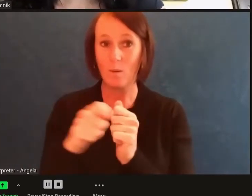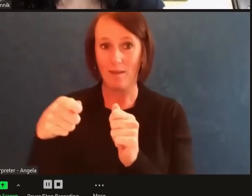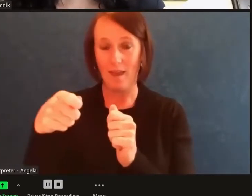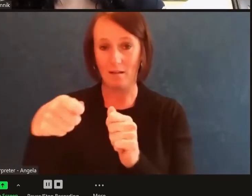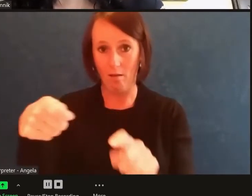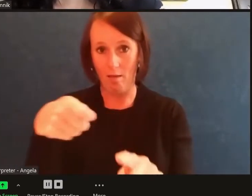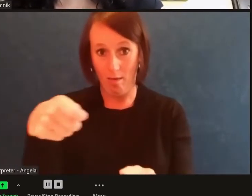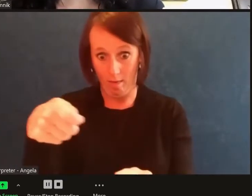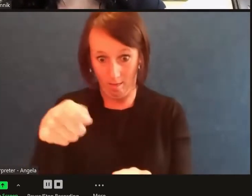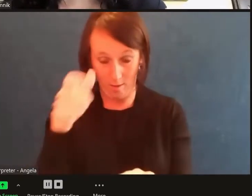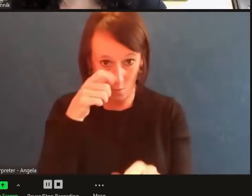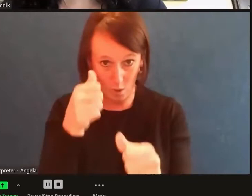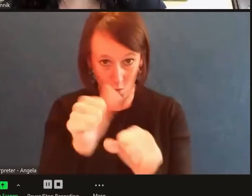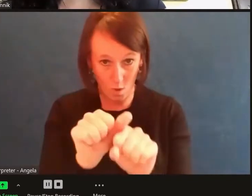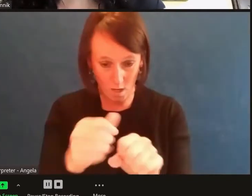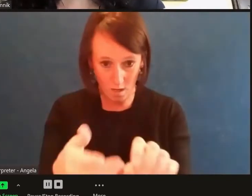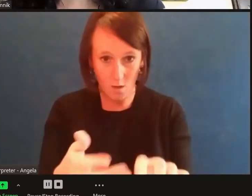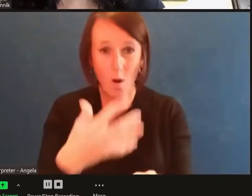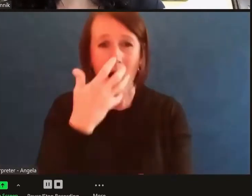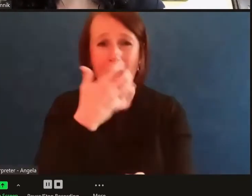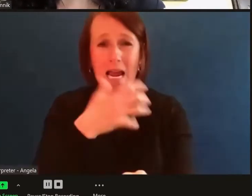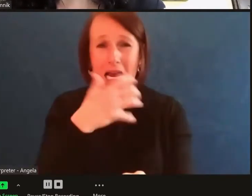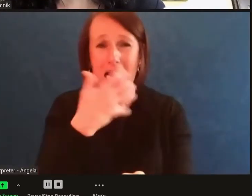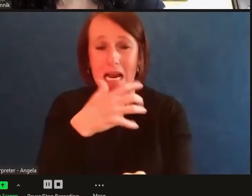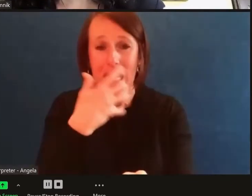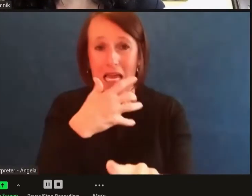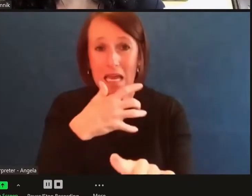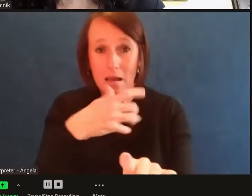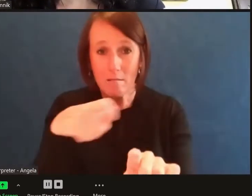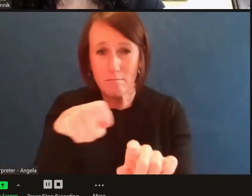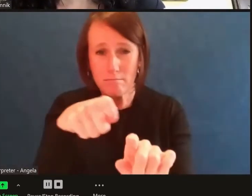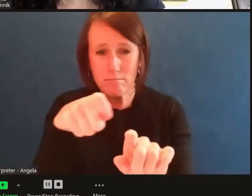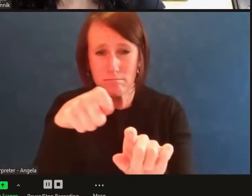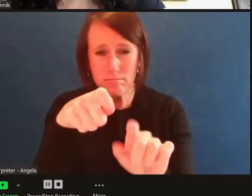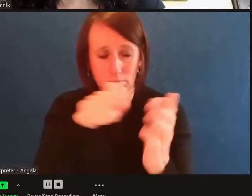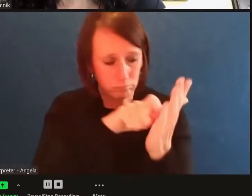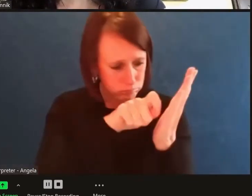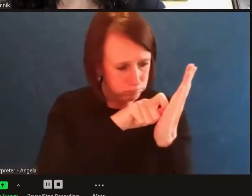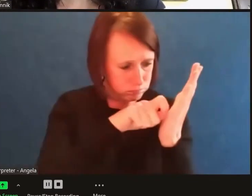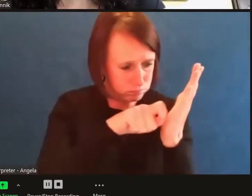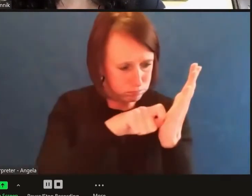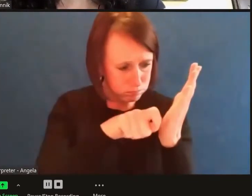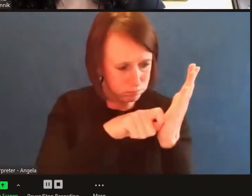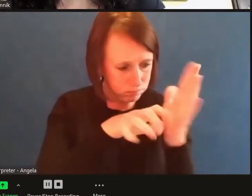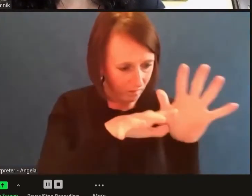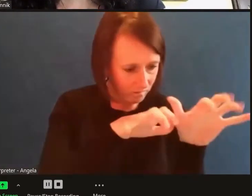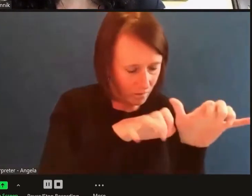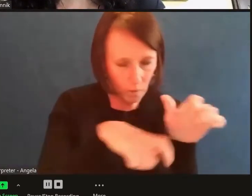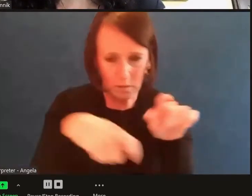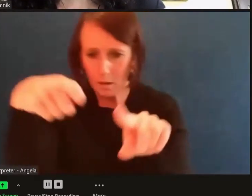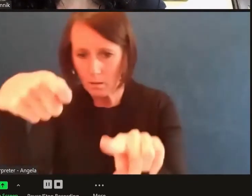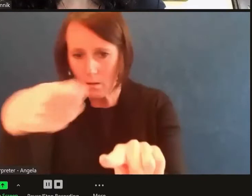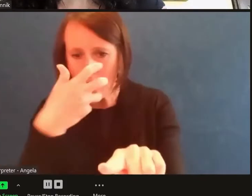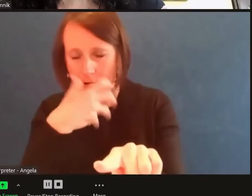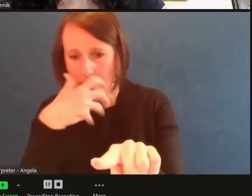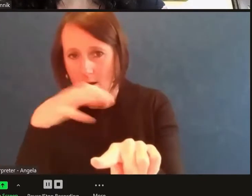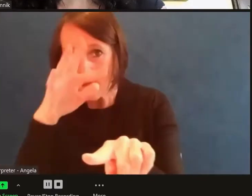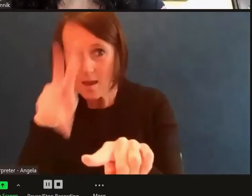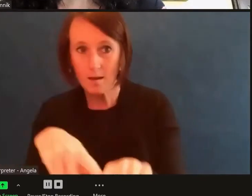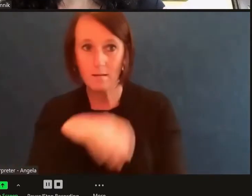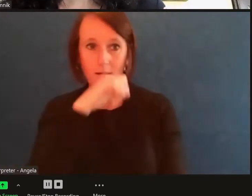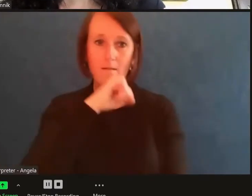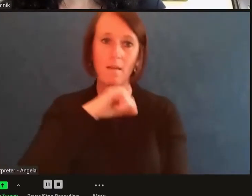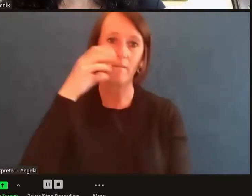to see the way the flame licked around and blackened the glass and how the label started burning off. I love